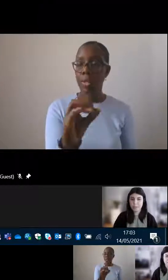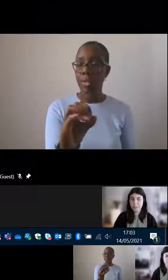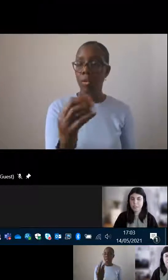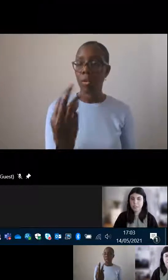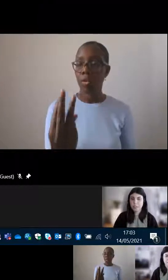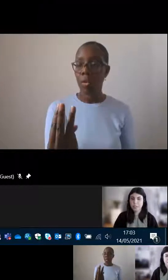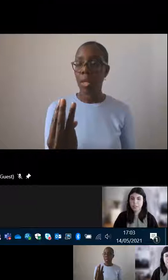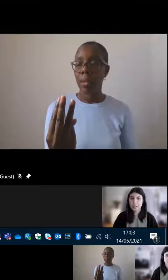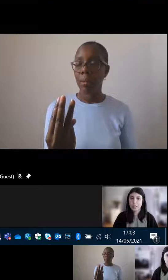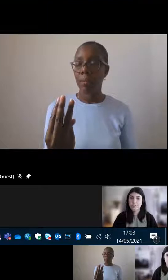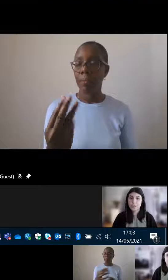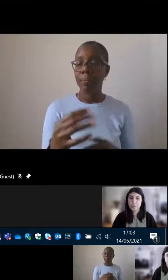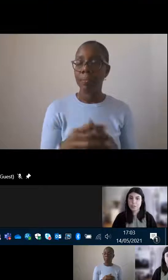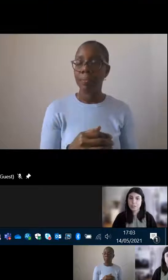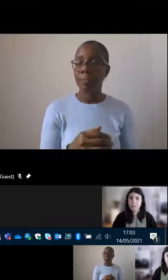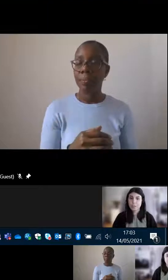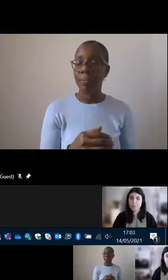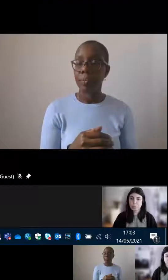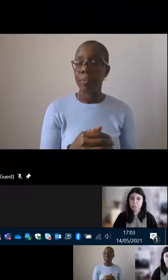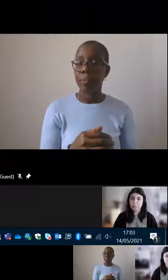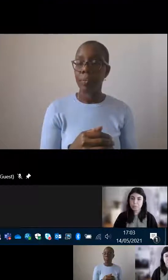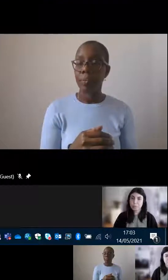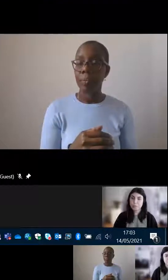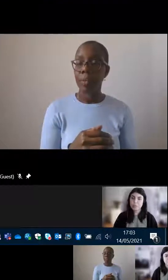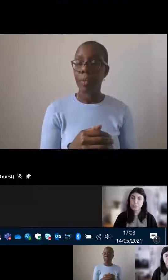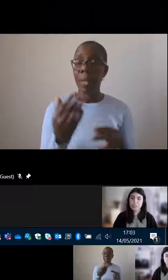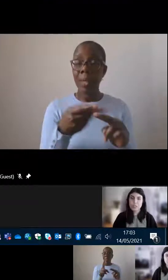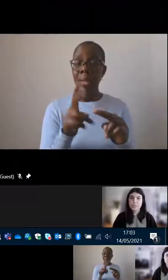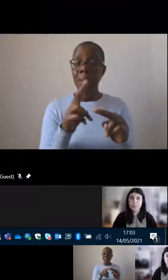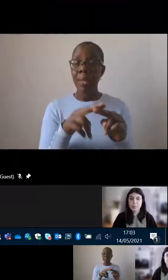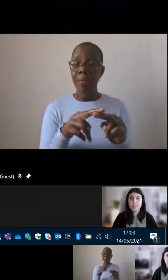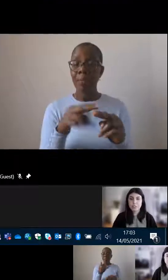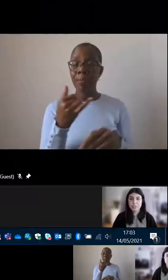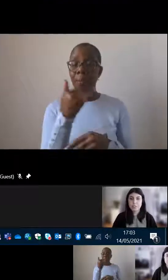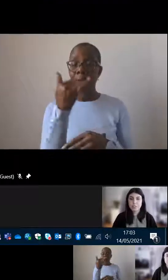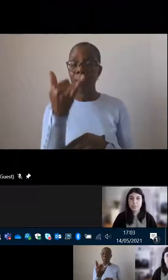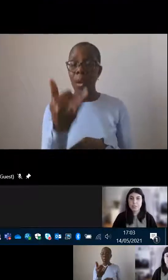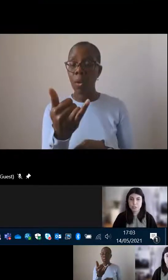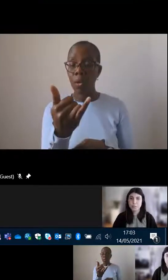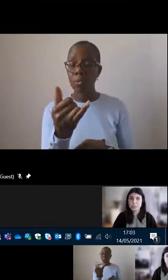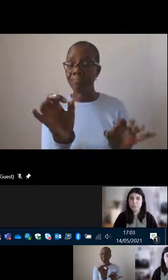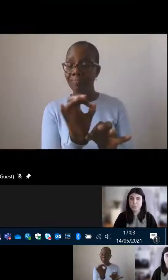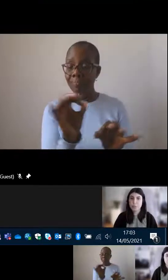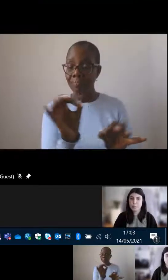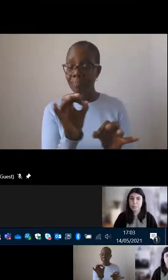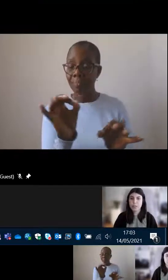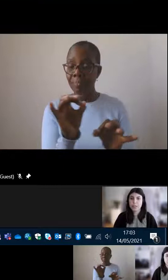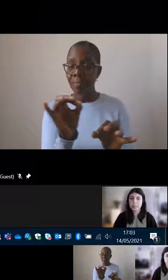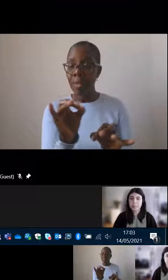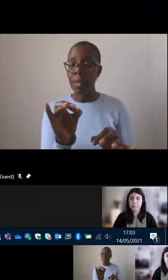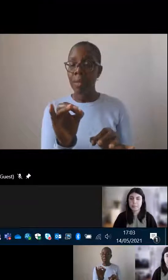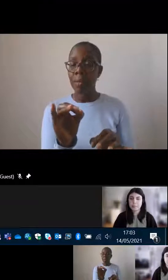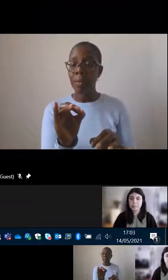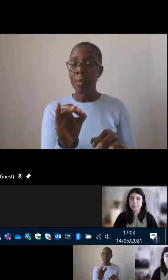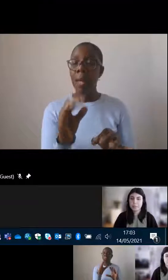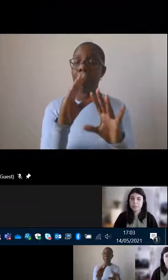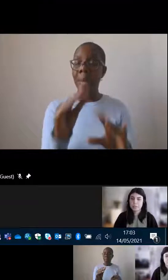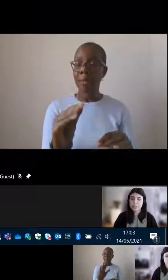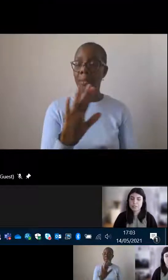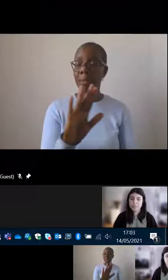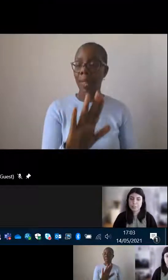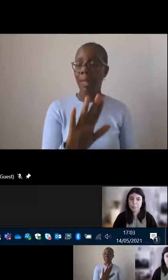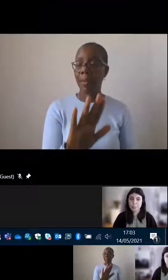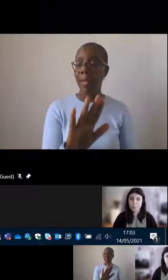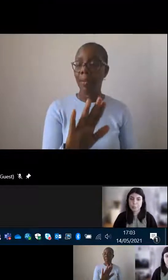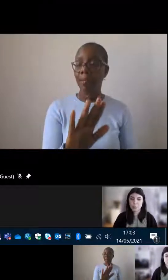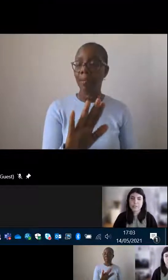0303. If you don't get through, please do leave a message and somebody will call you back.